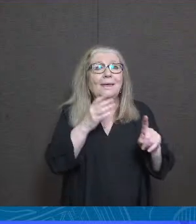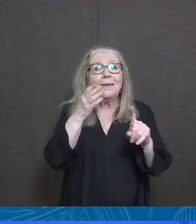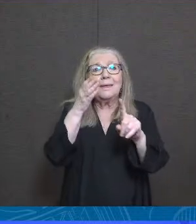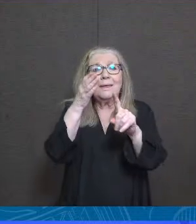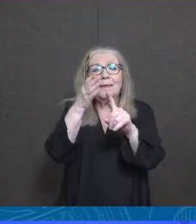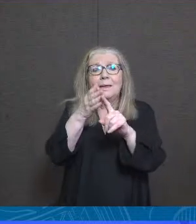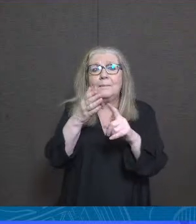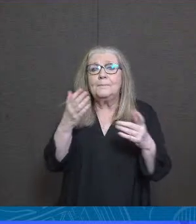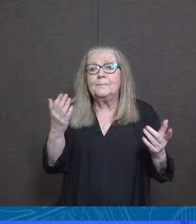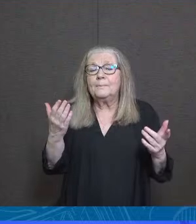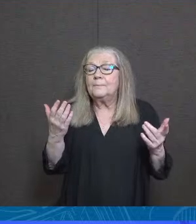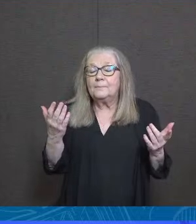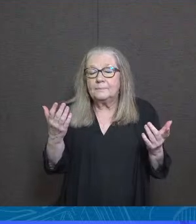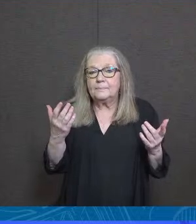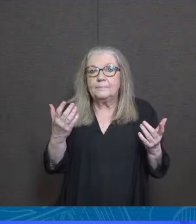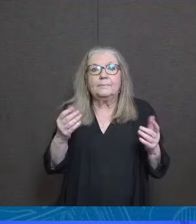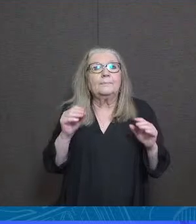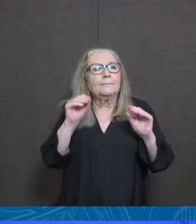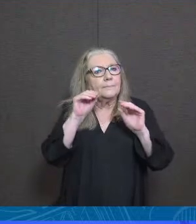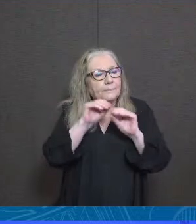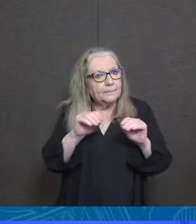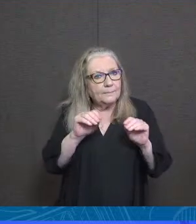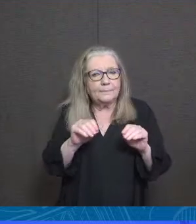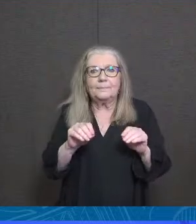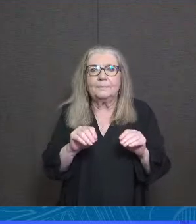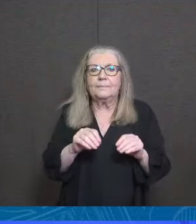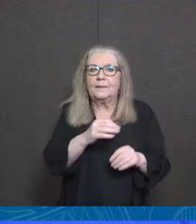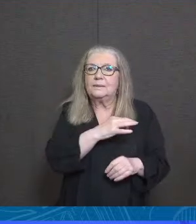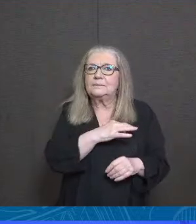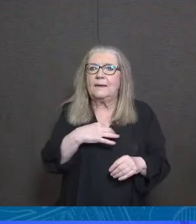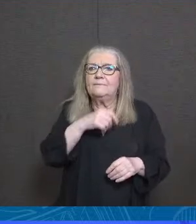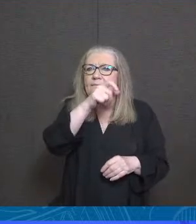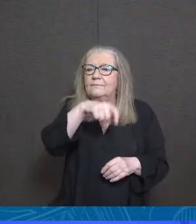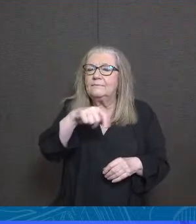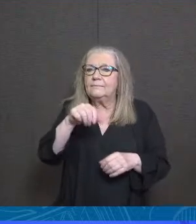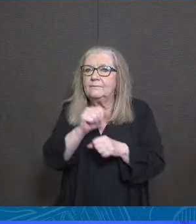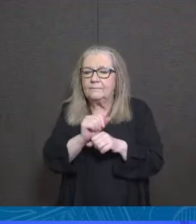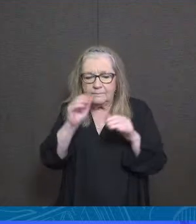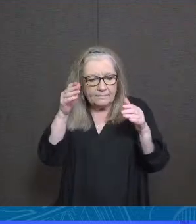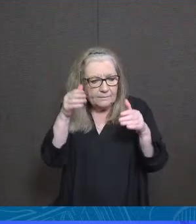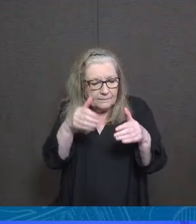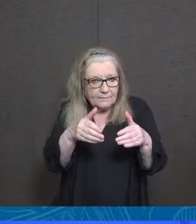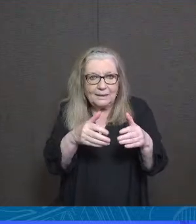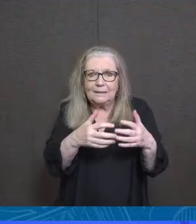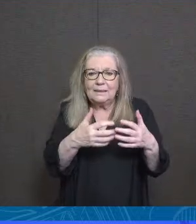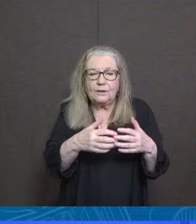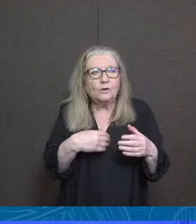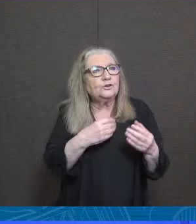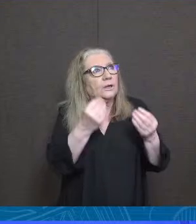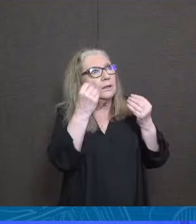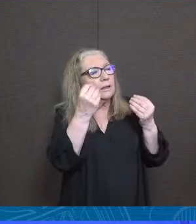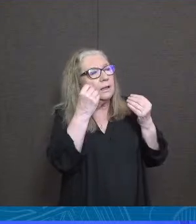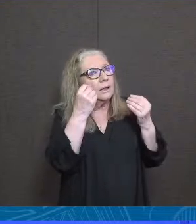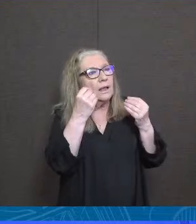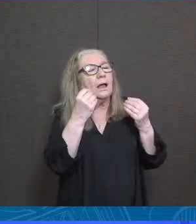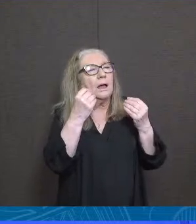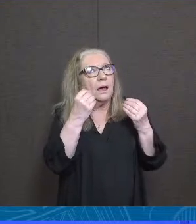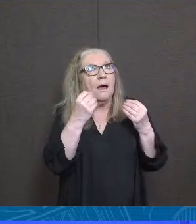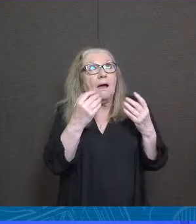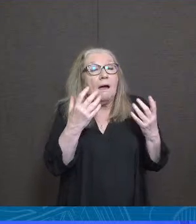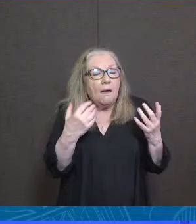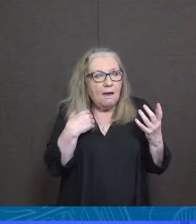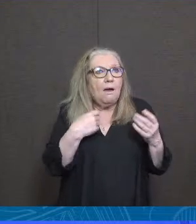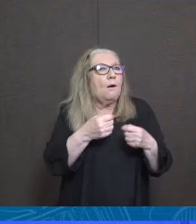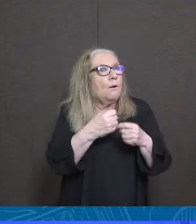train Pag-asa staff on AI technologies and aims to develop a high-resolution weather